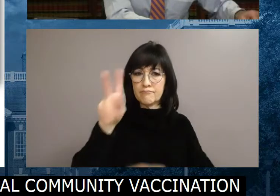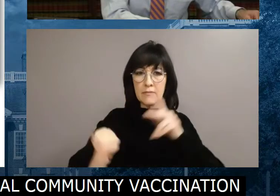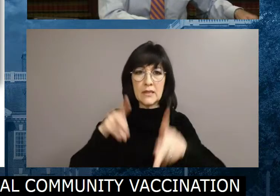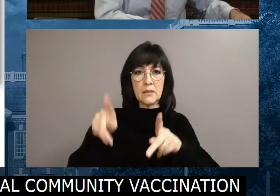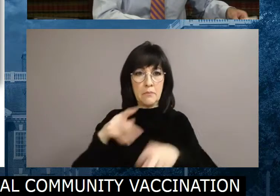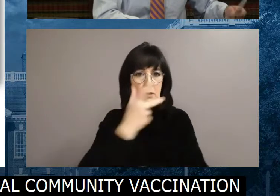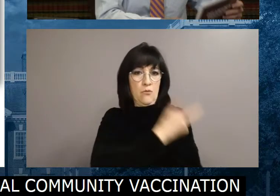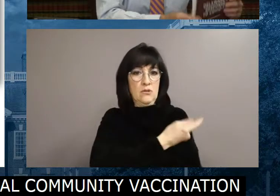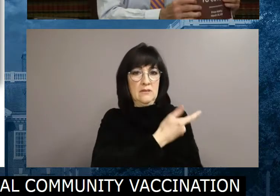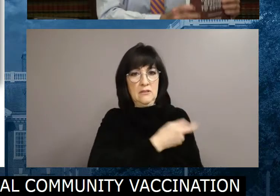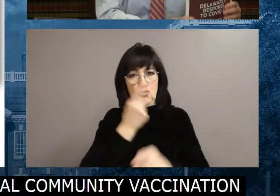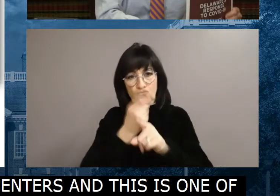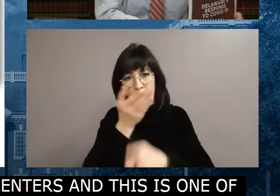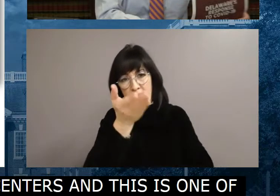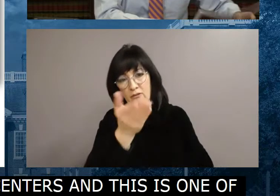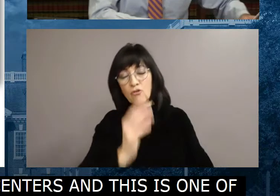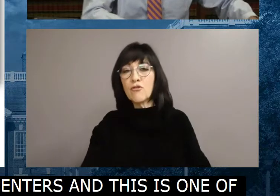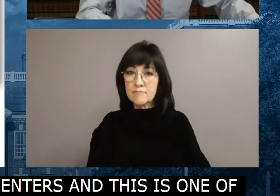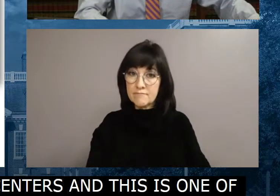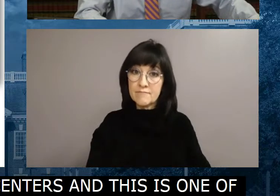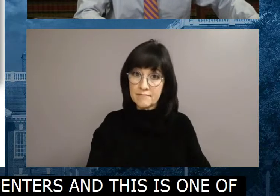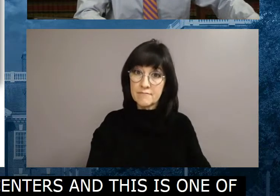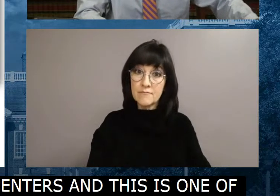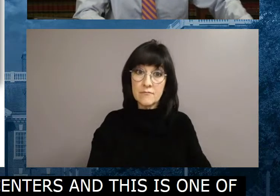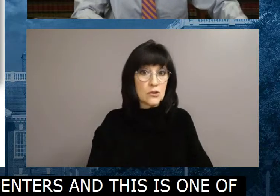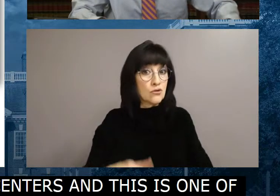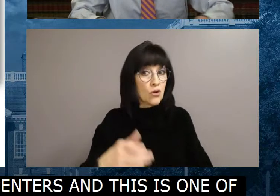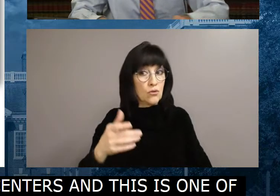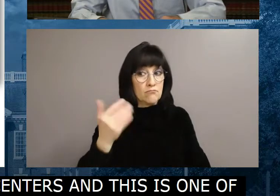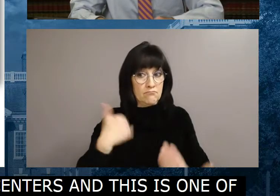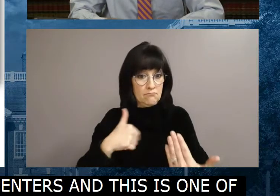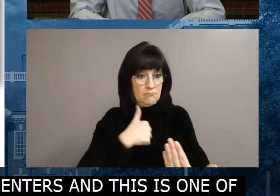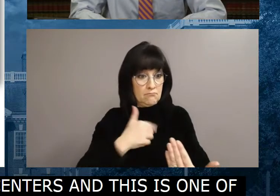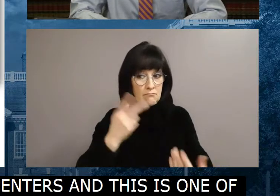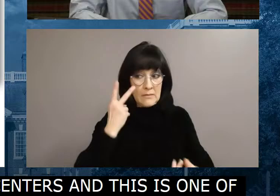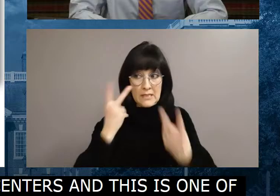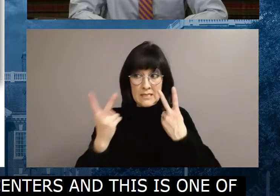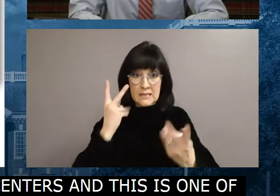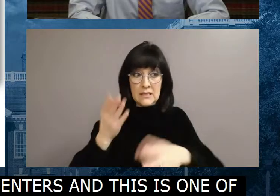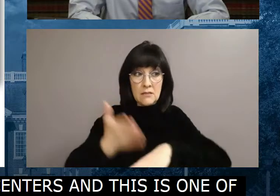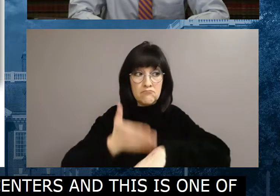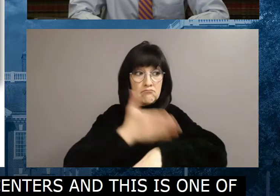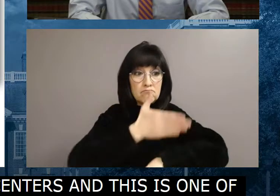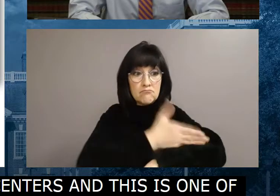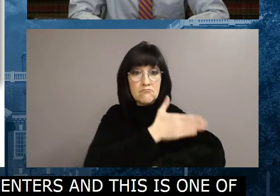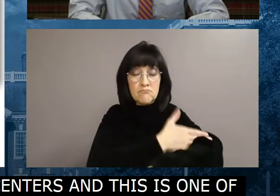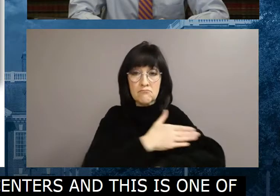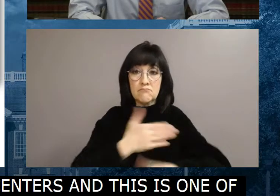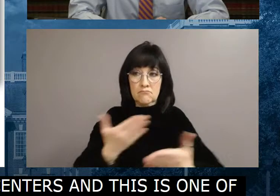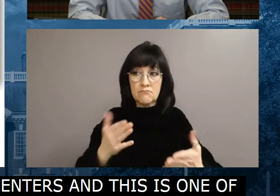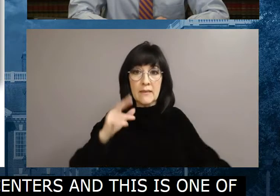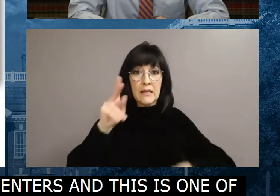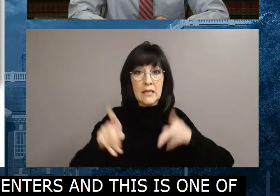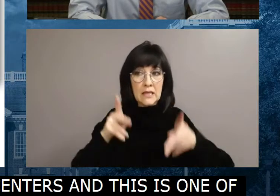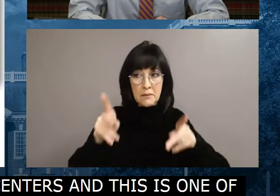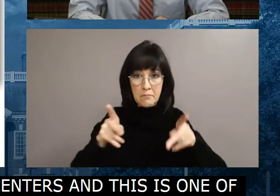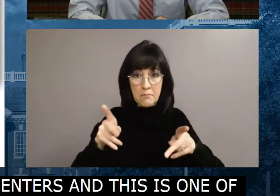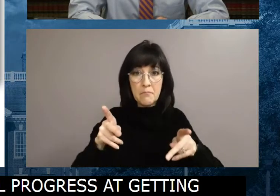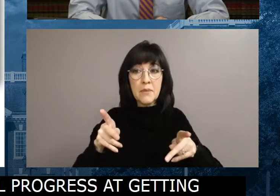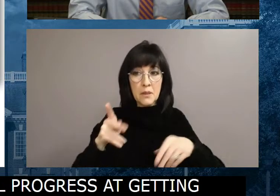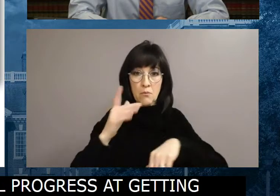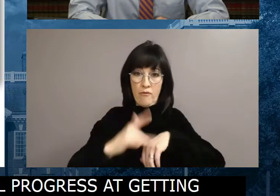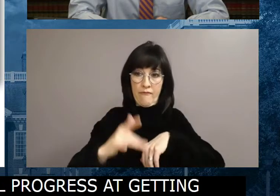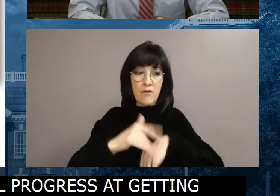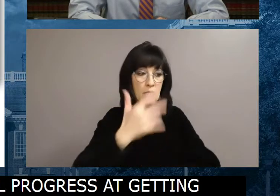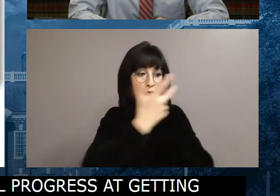site. So we're making real progress, getting getting vaccines into Delawareans' arm fast and fair. AJ